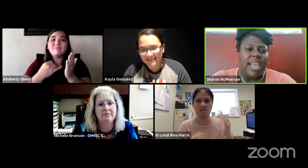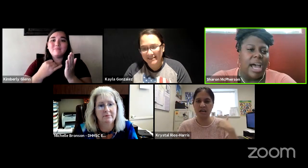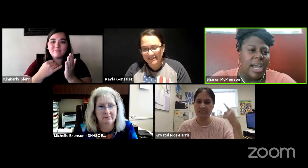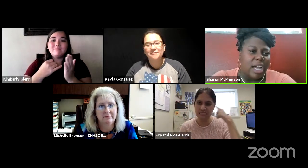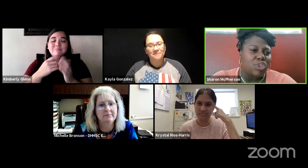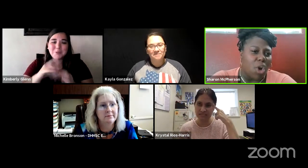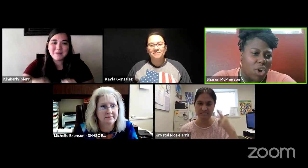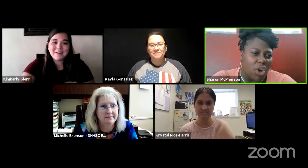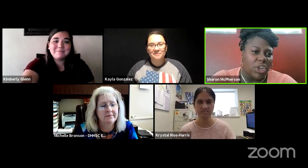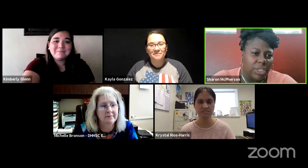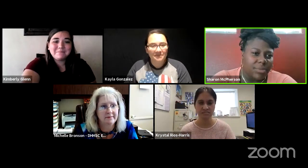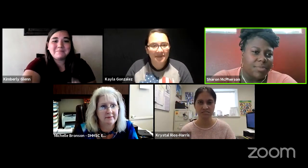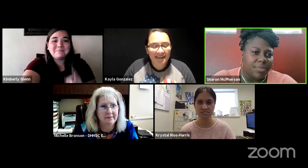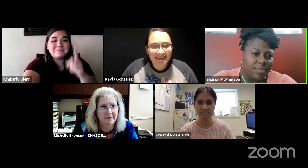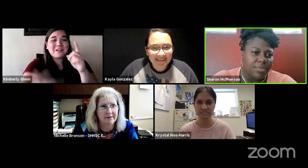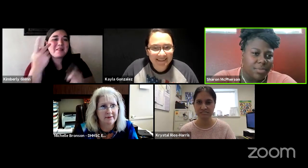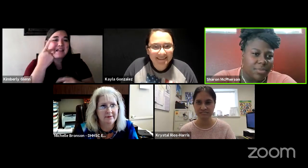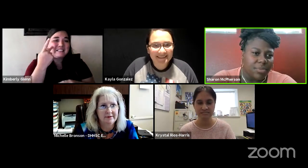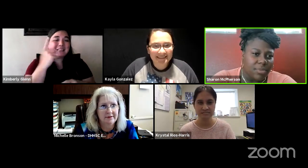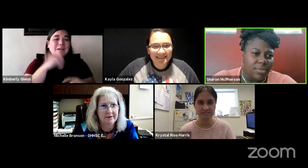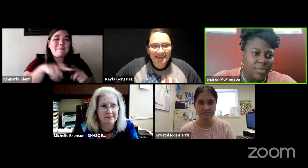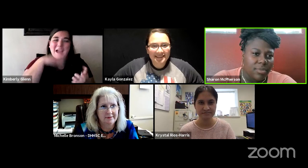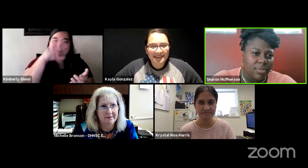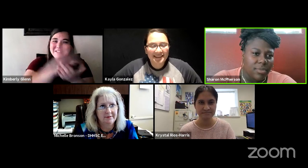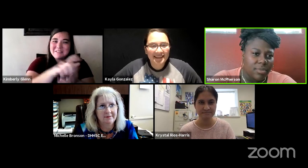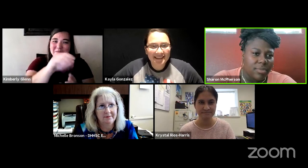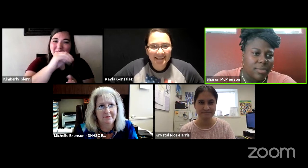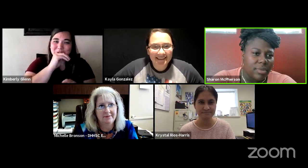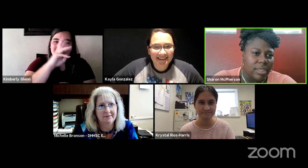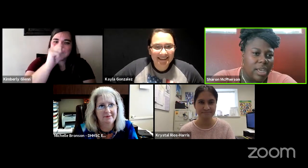I'll say a drawer.